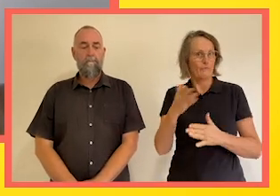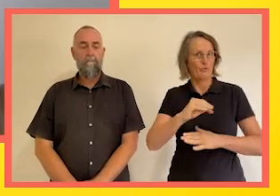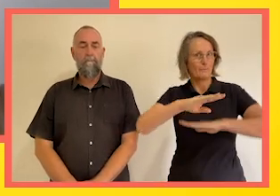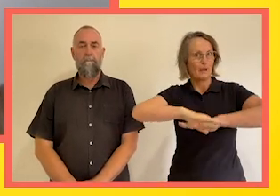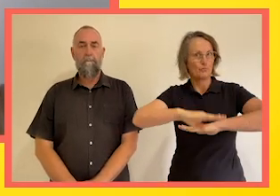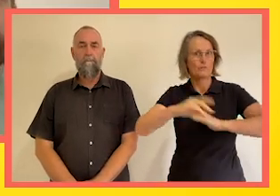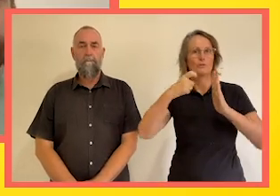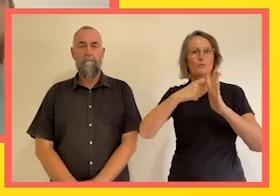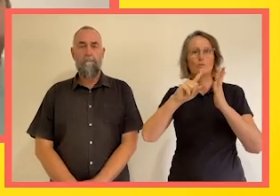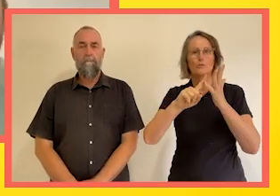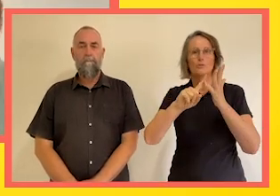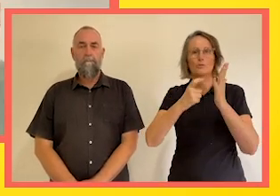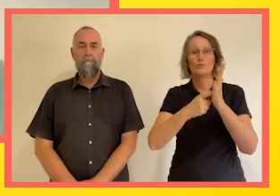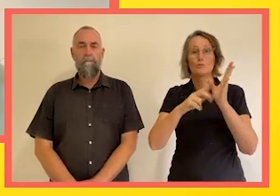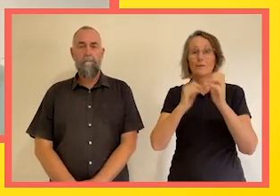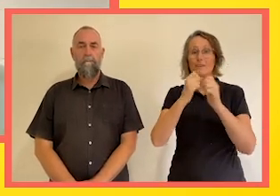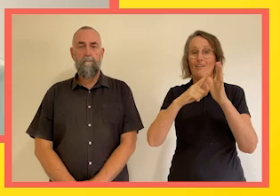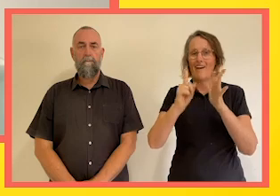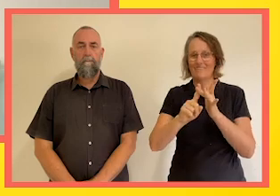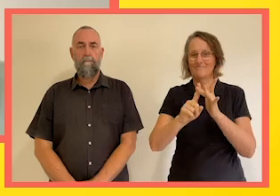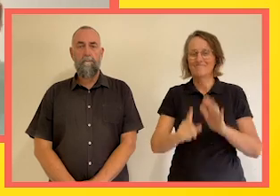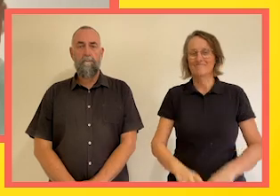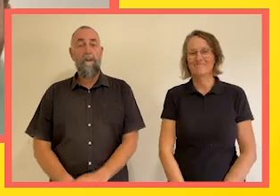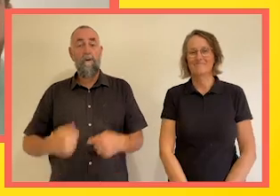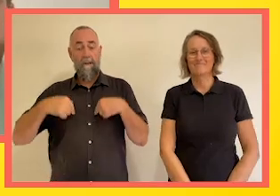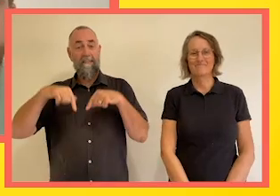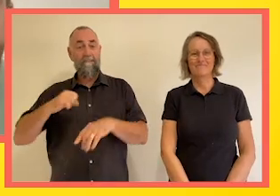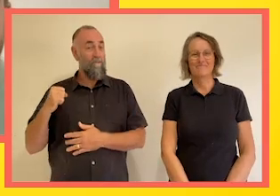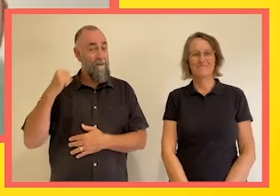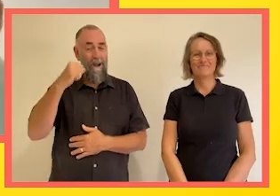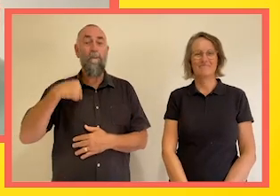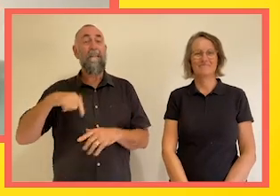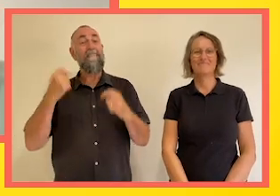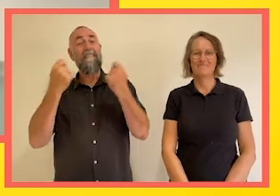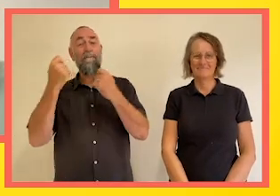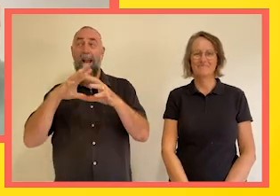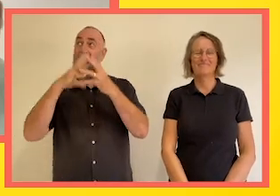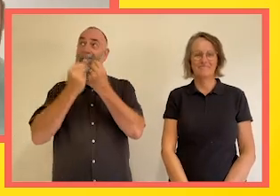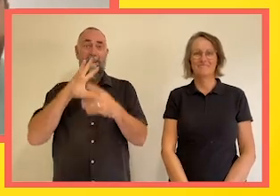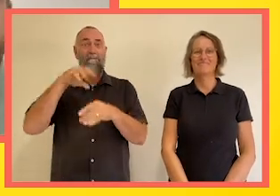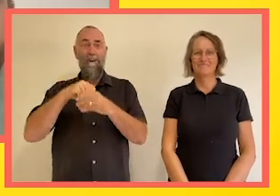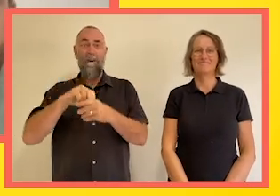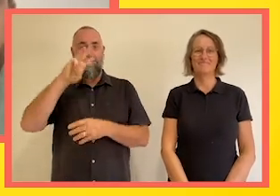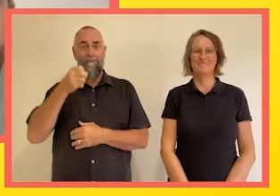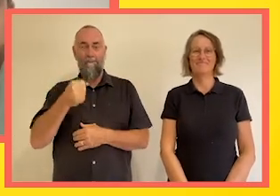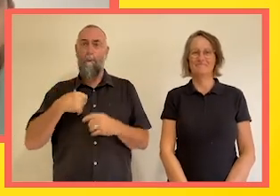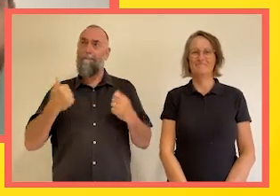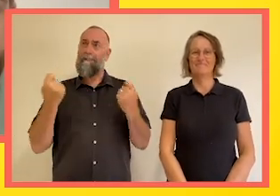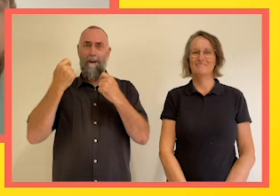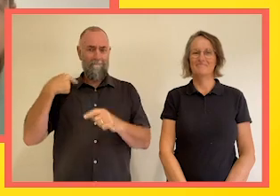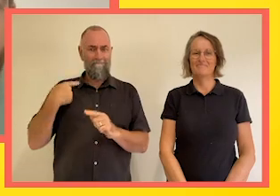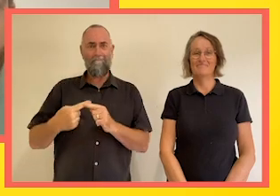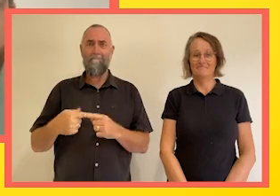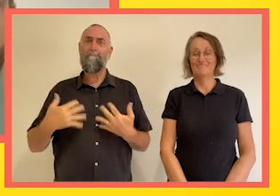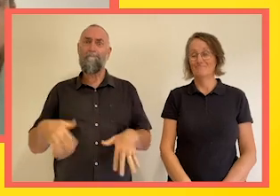country. This is You Little Ripper, the place that we get to celebrate all things parasport, and we have got some celebrating to do this